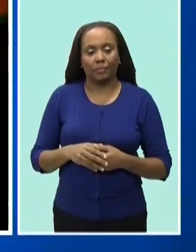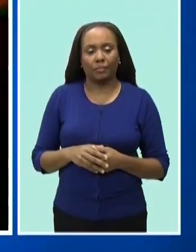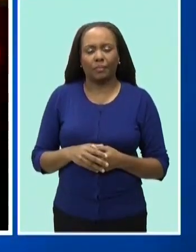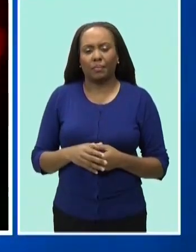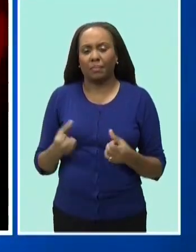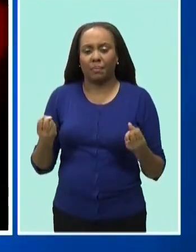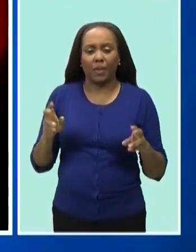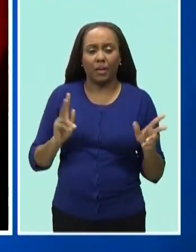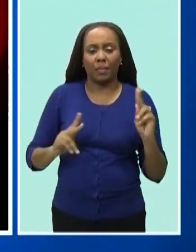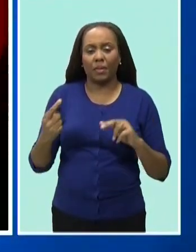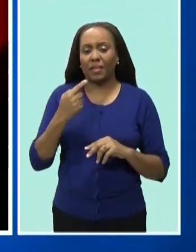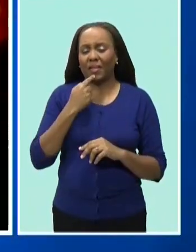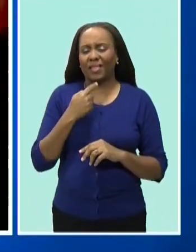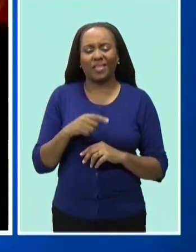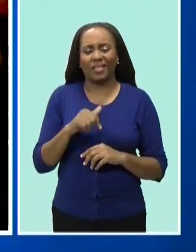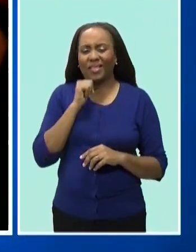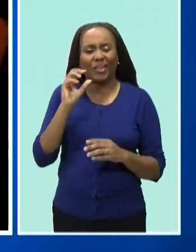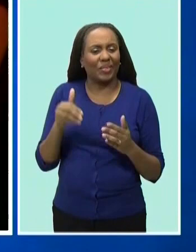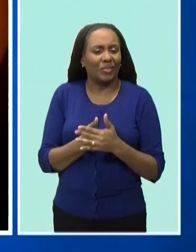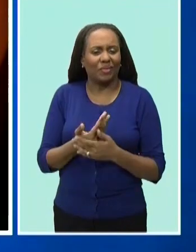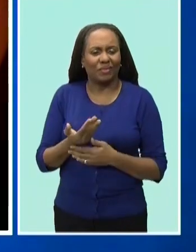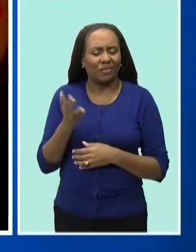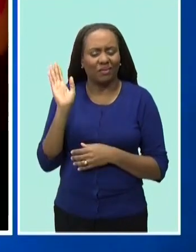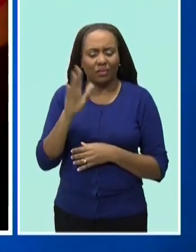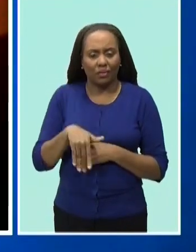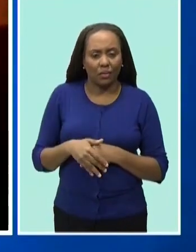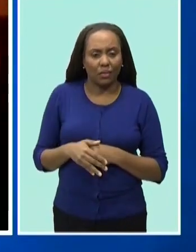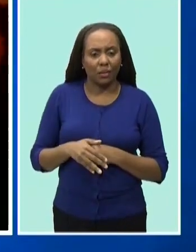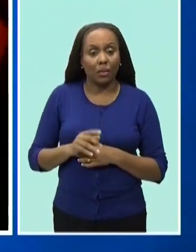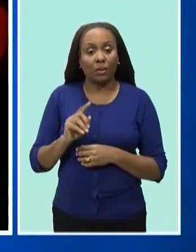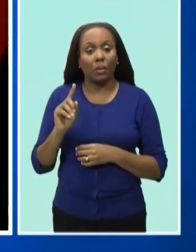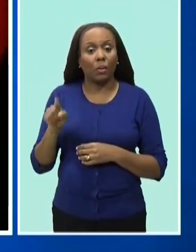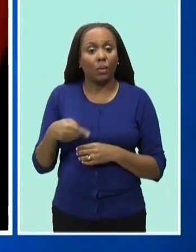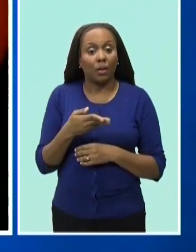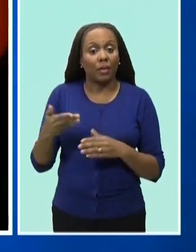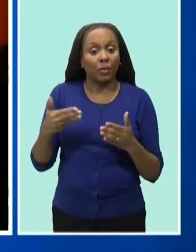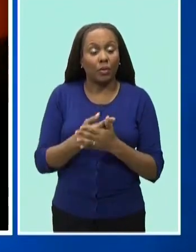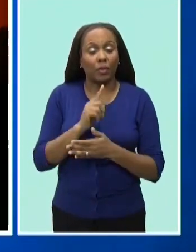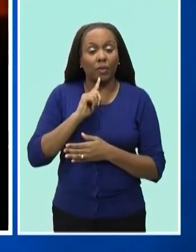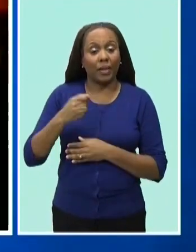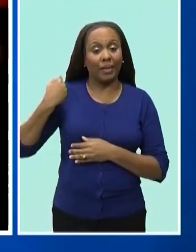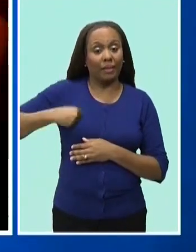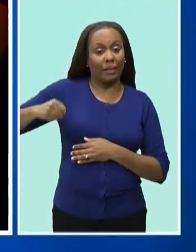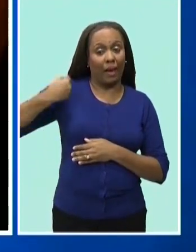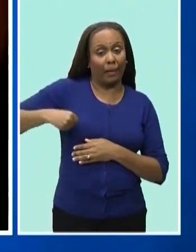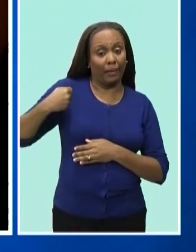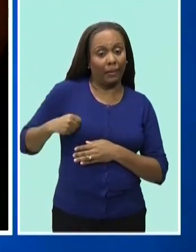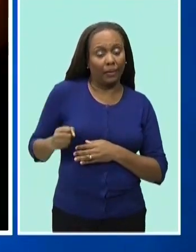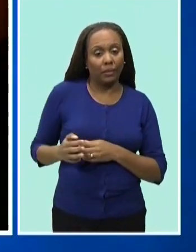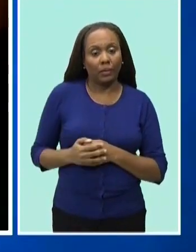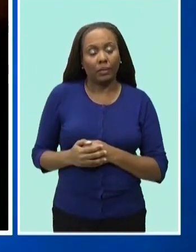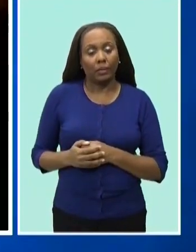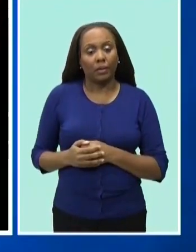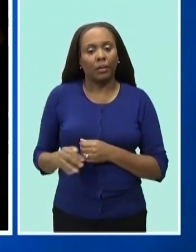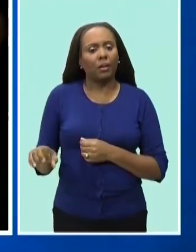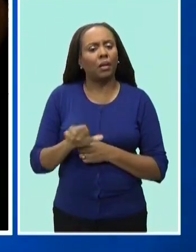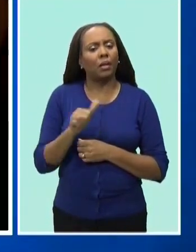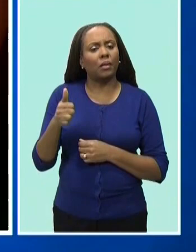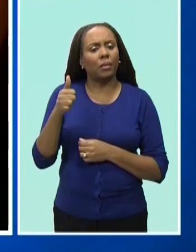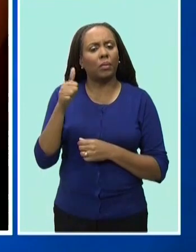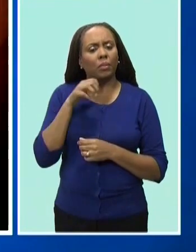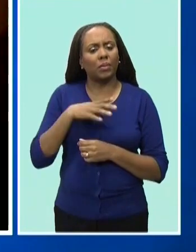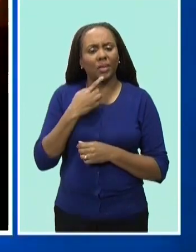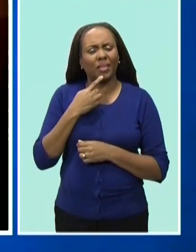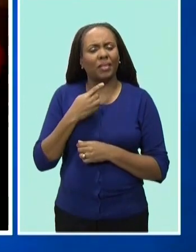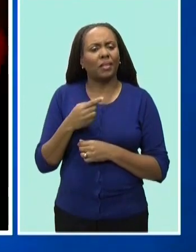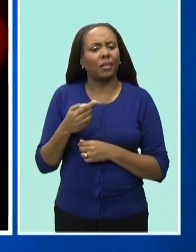Kim Blackman say it's nothing new. Kim says the only thing new is the gang issue. Eleanor Marcel is questioning what will